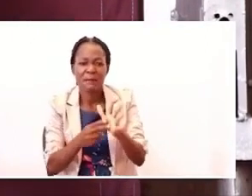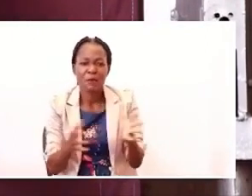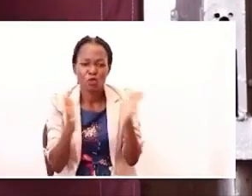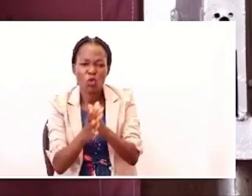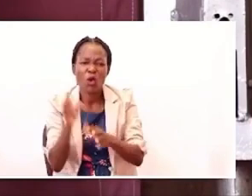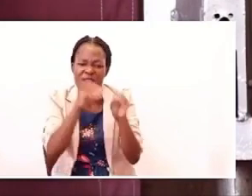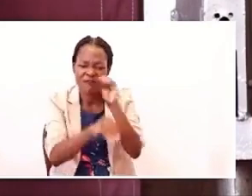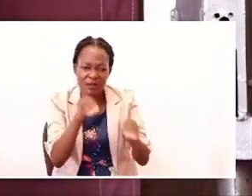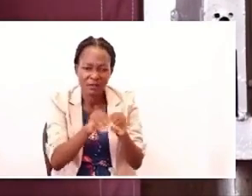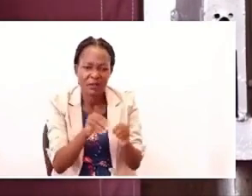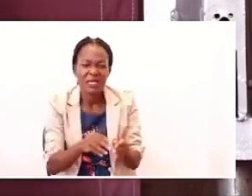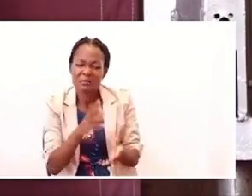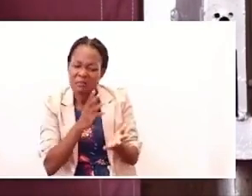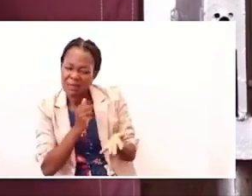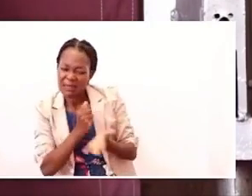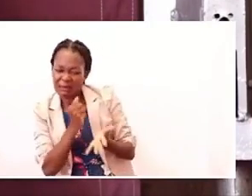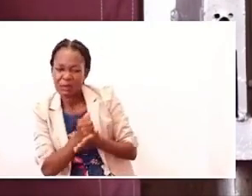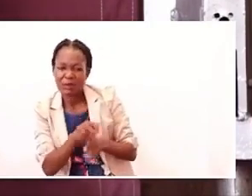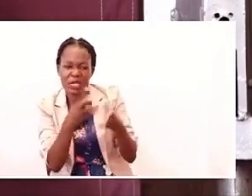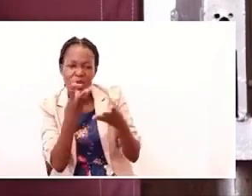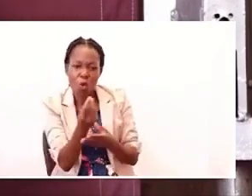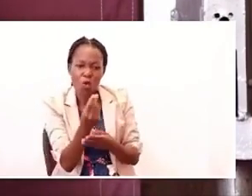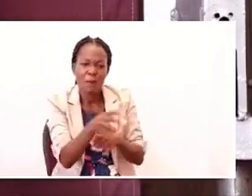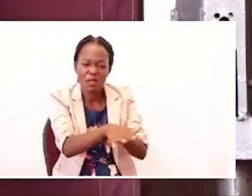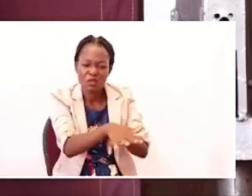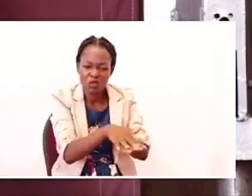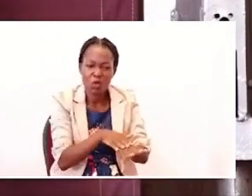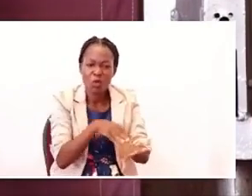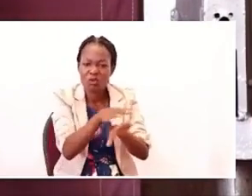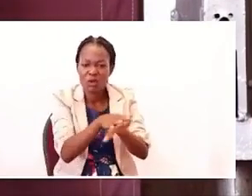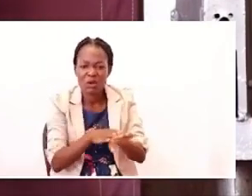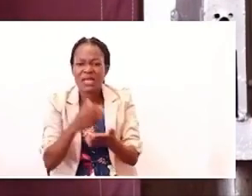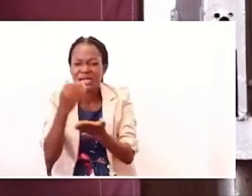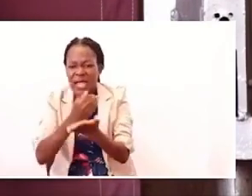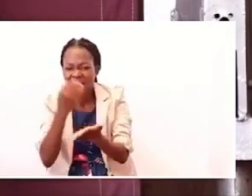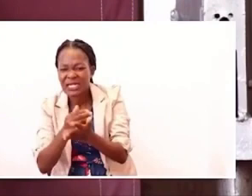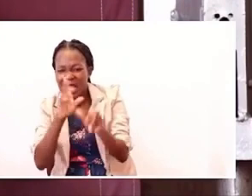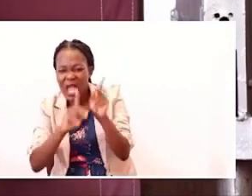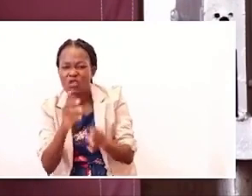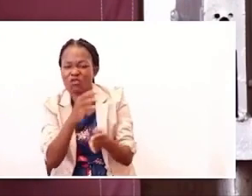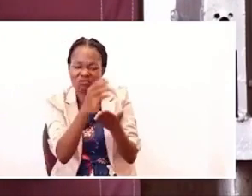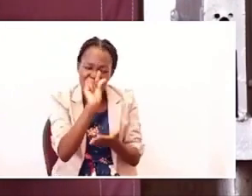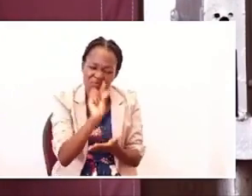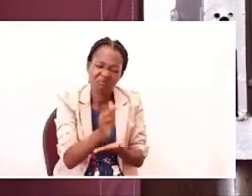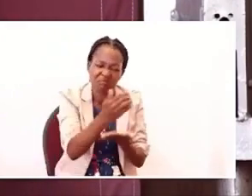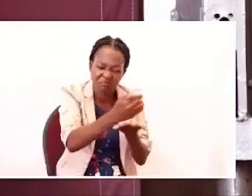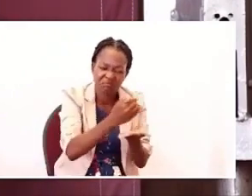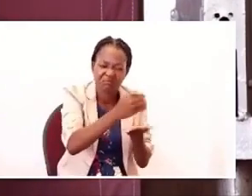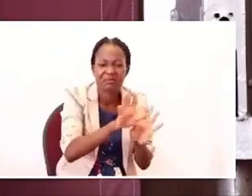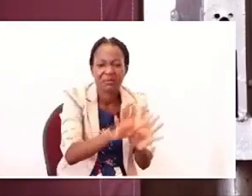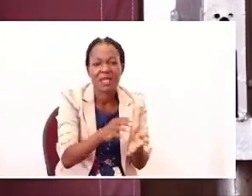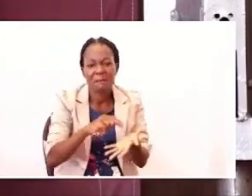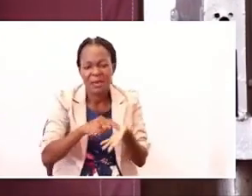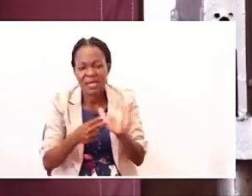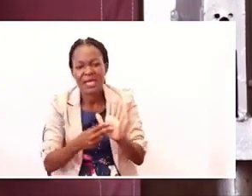the economies are also slowing down as a result of that. The tax base is also being narrowed, and therefore more need for